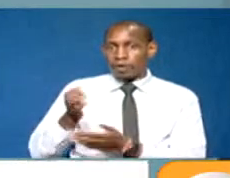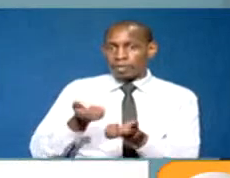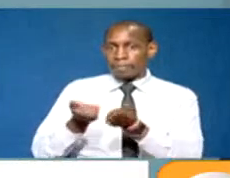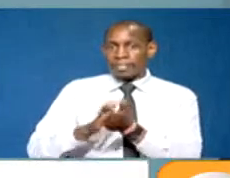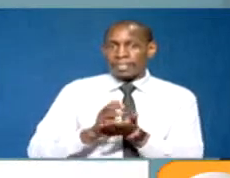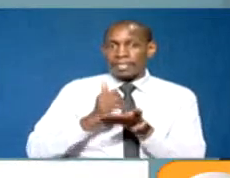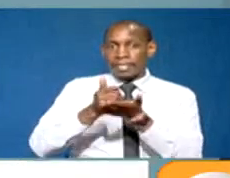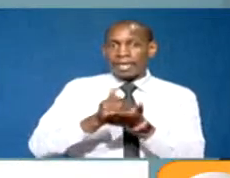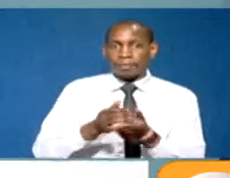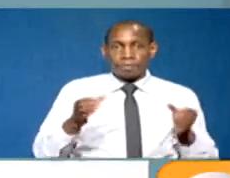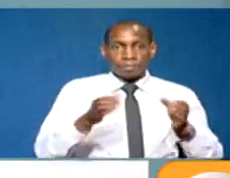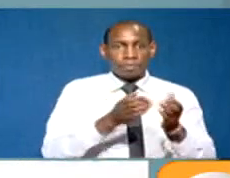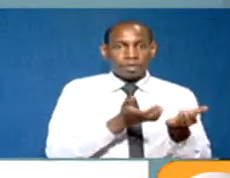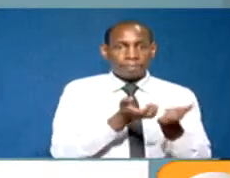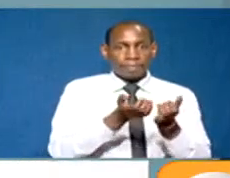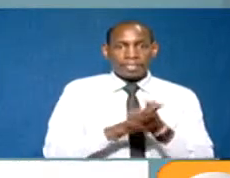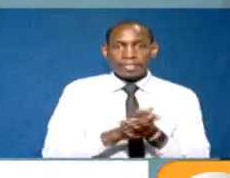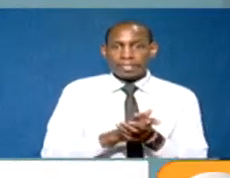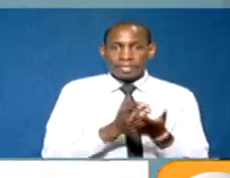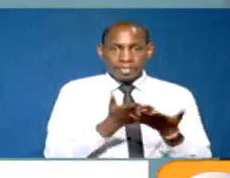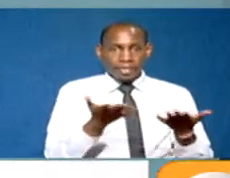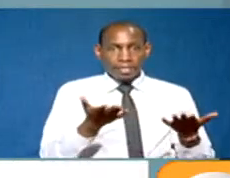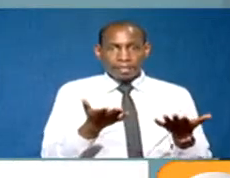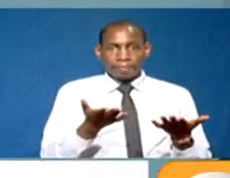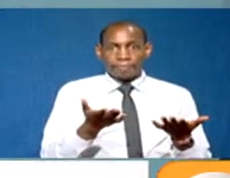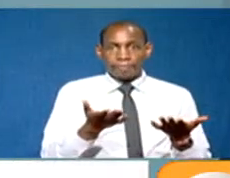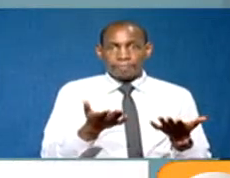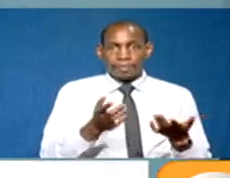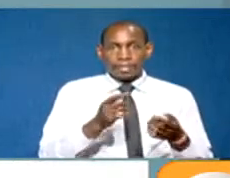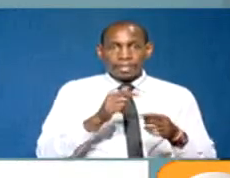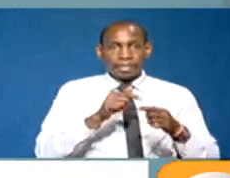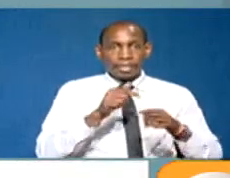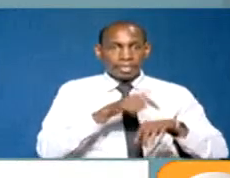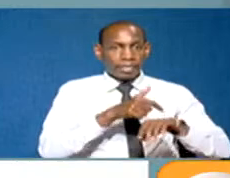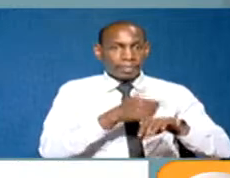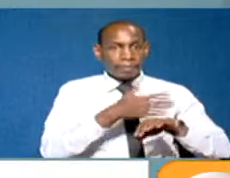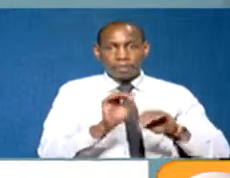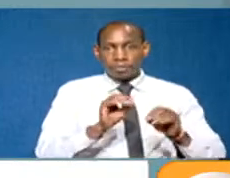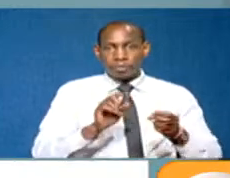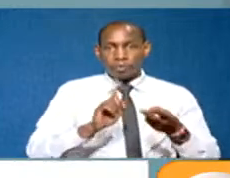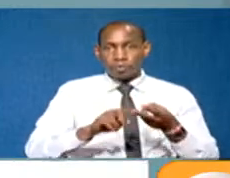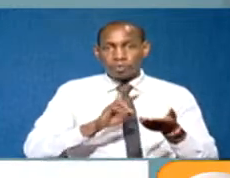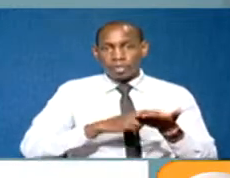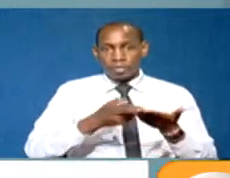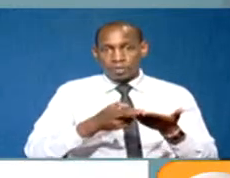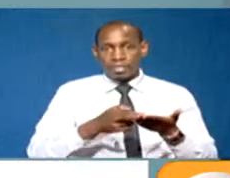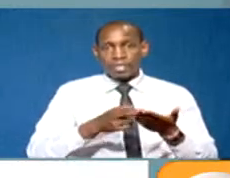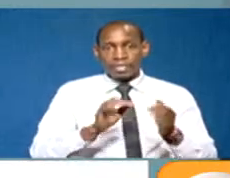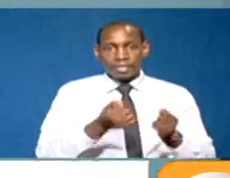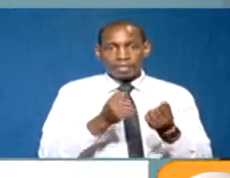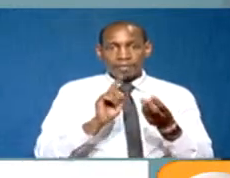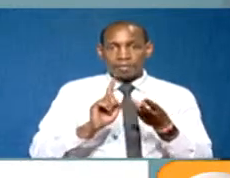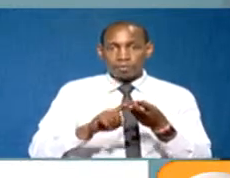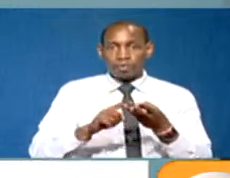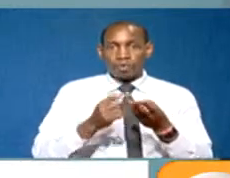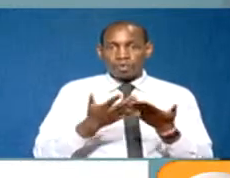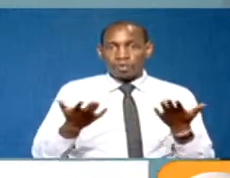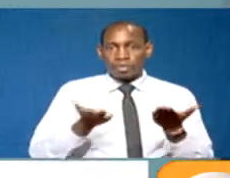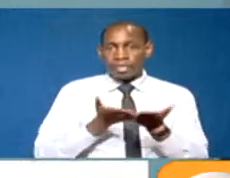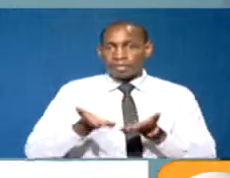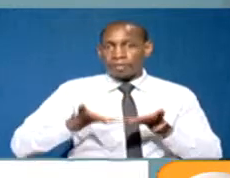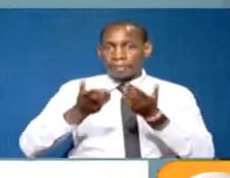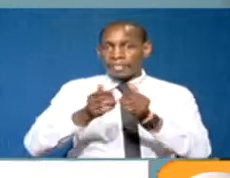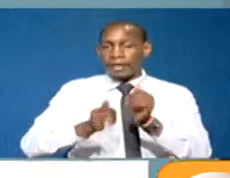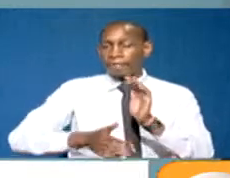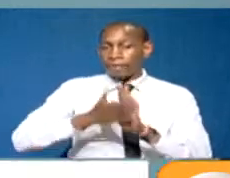it helps SMEs and businesses to save not only on time and resources, but also to offer goods and services effectively to their